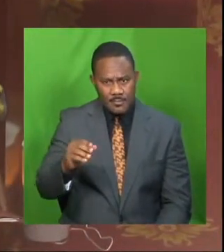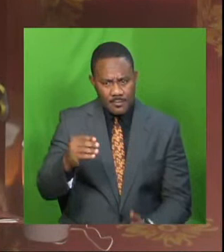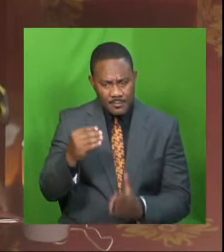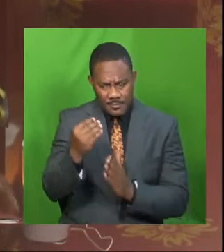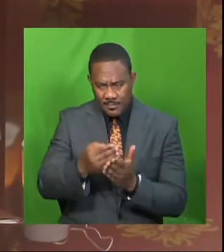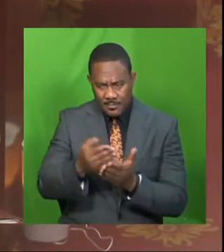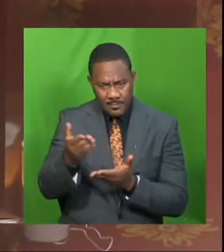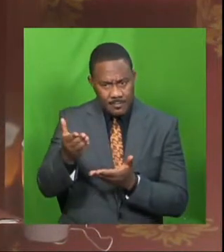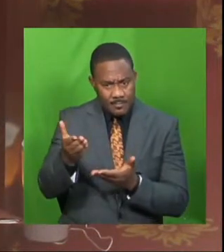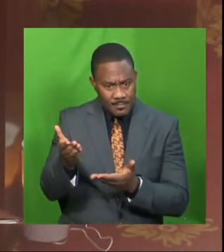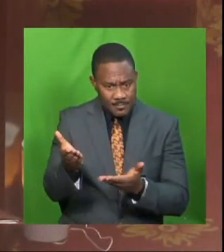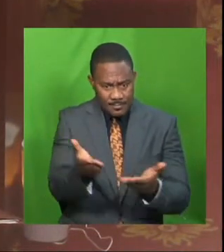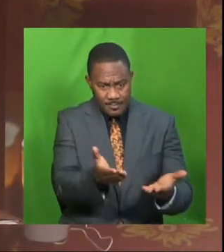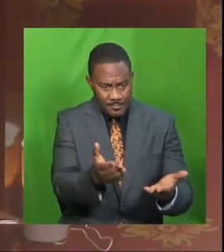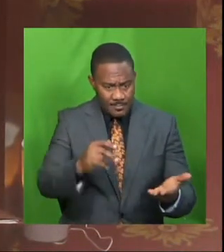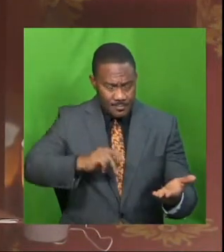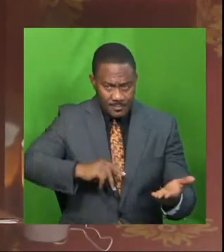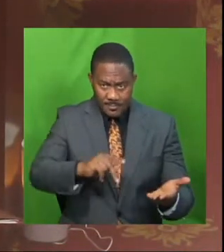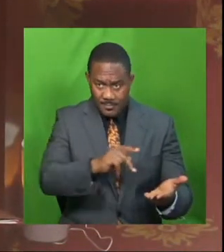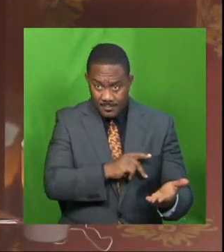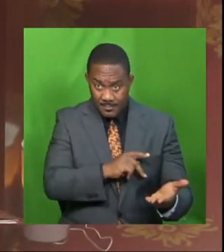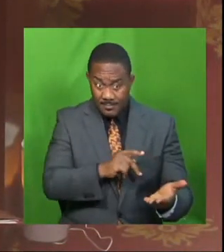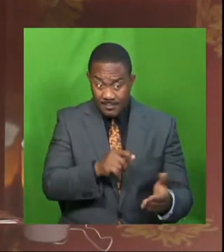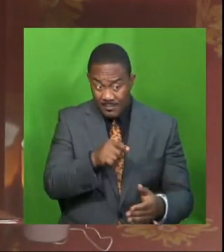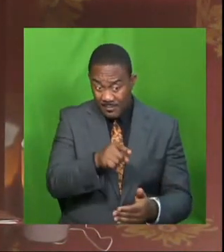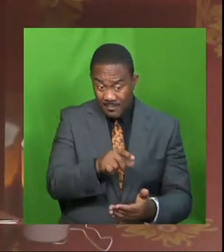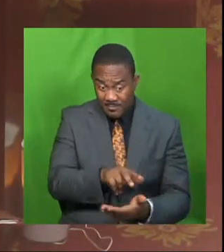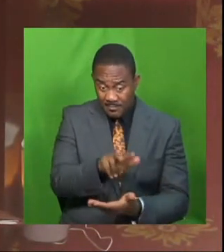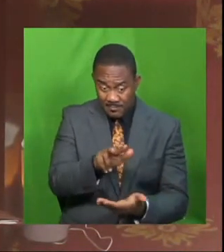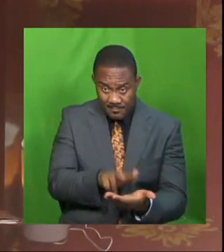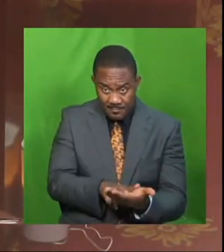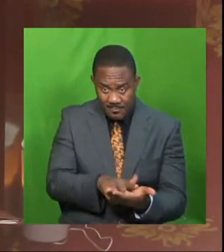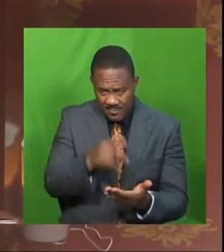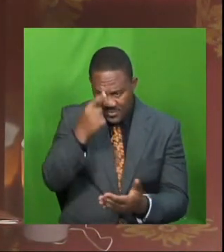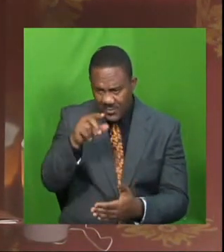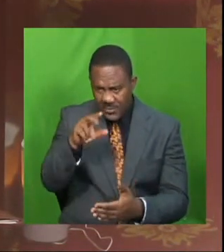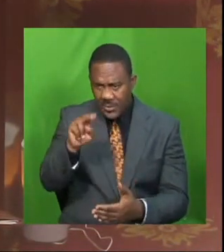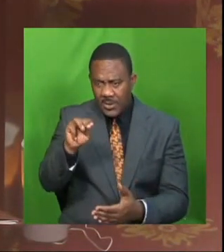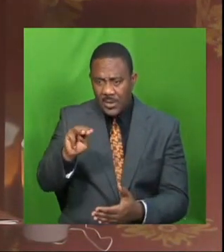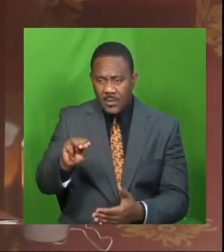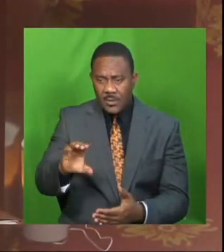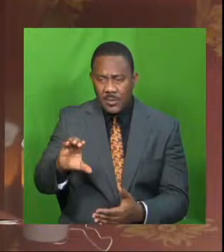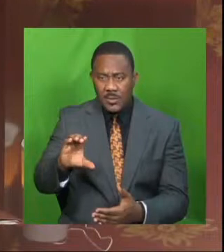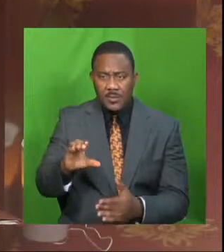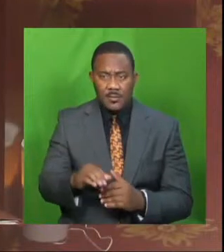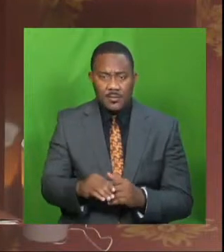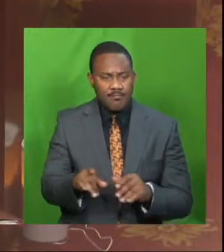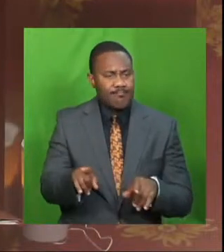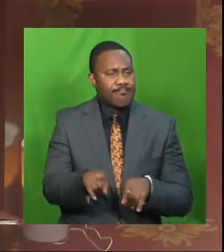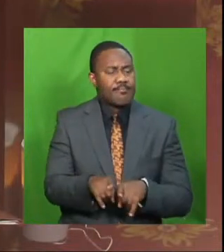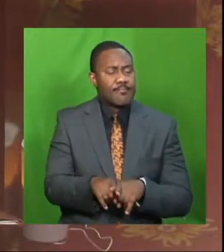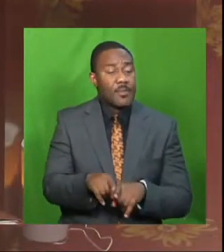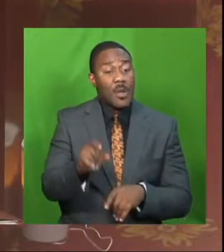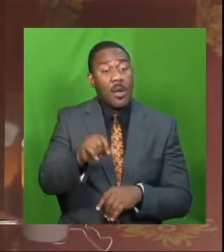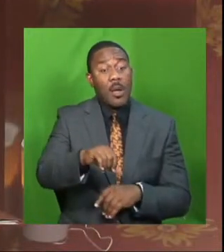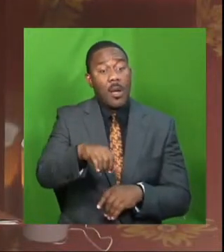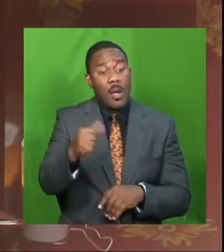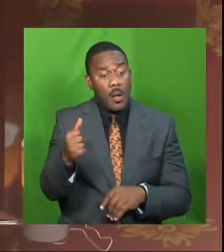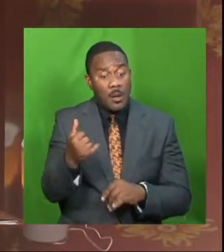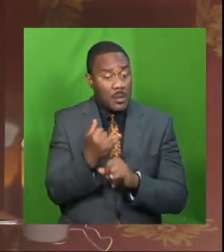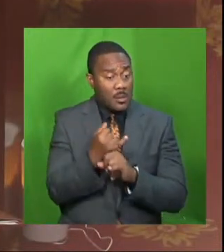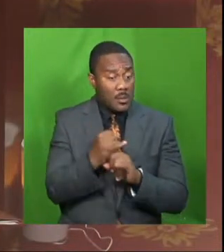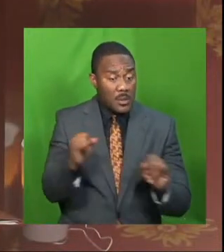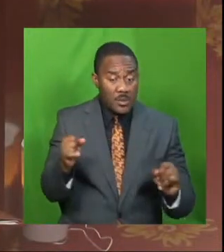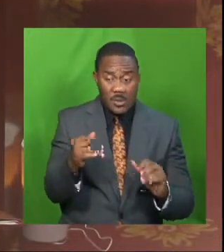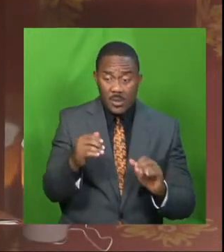Parliament, and Parliament approves a budget for the National Media Commission, just like many of the other independent